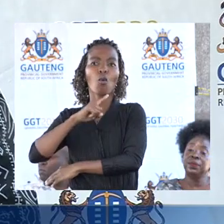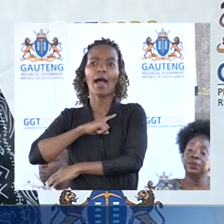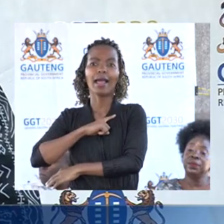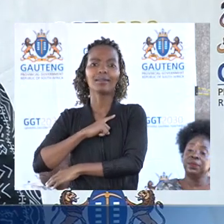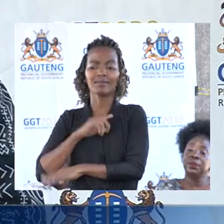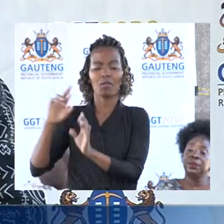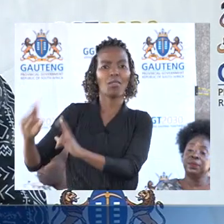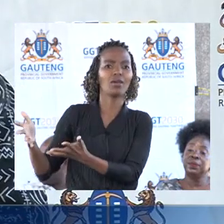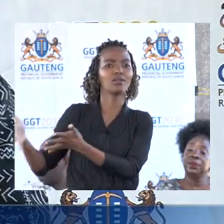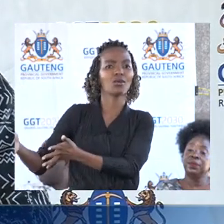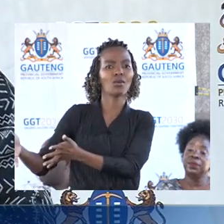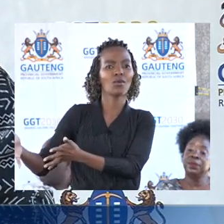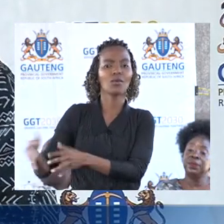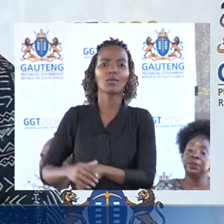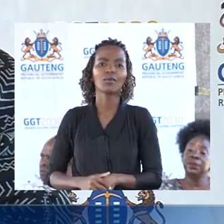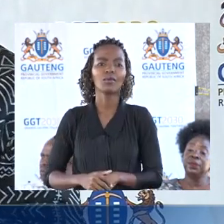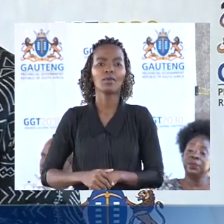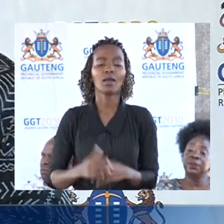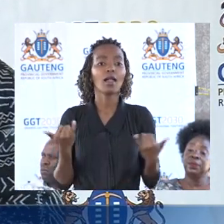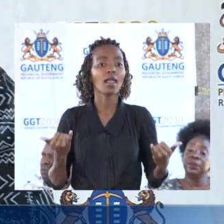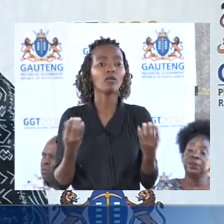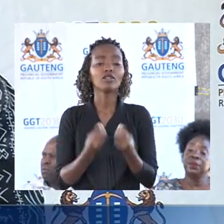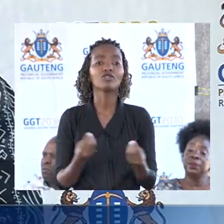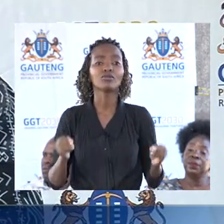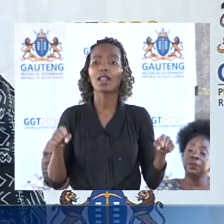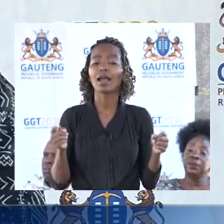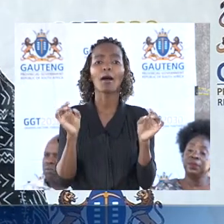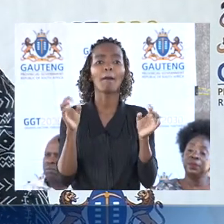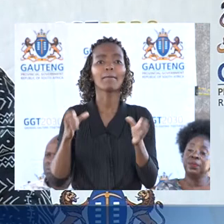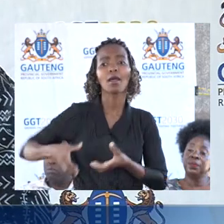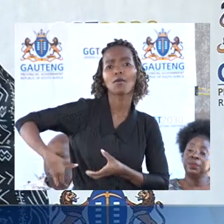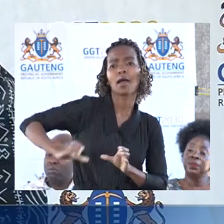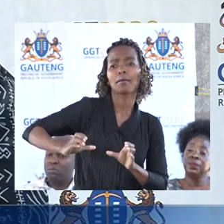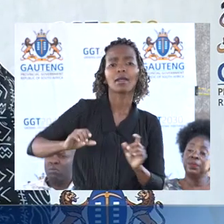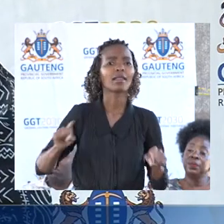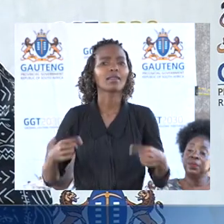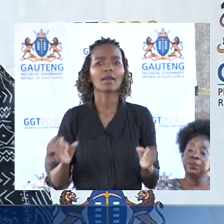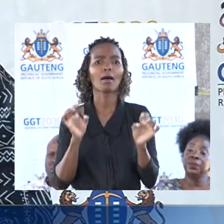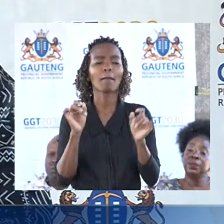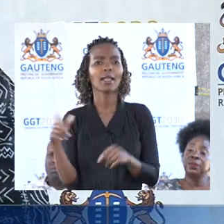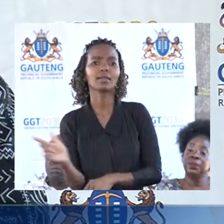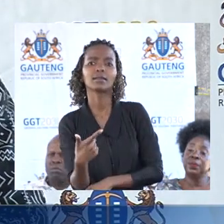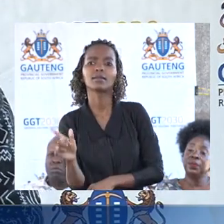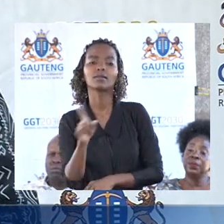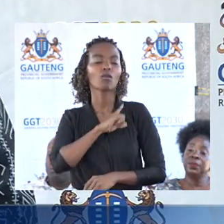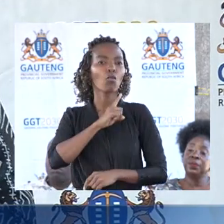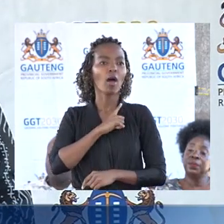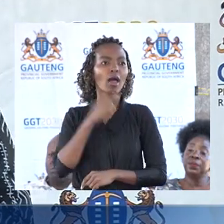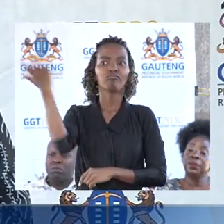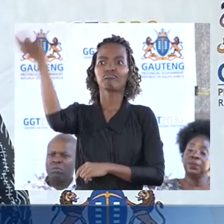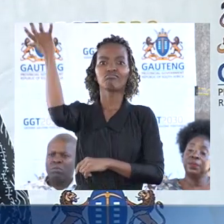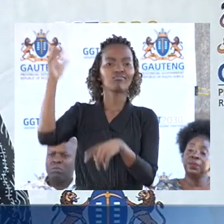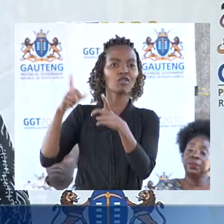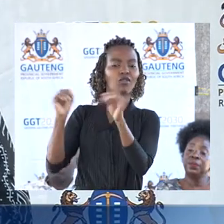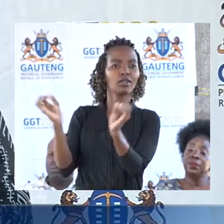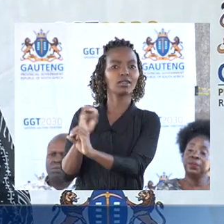place. Now our children can't play rugby. They can't play tennis here because somebody has not